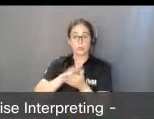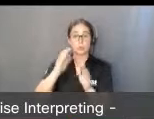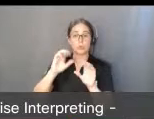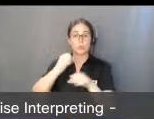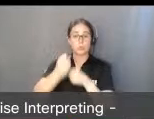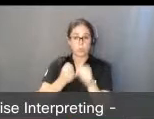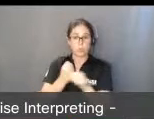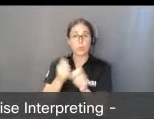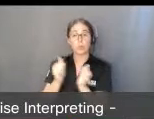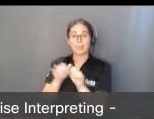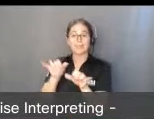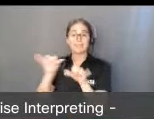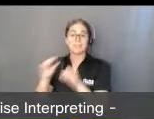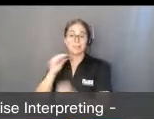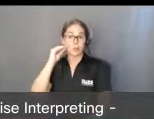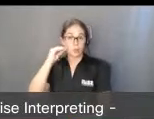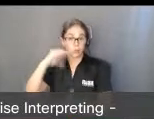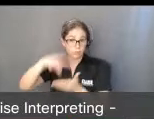slide.